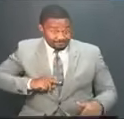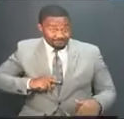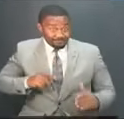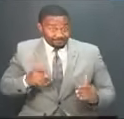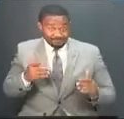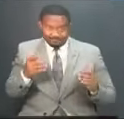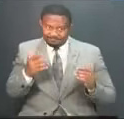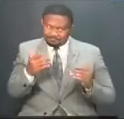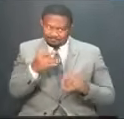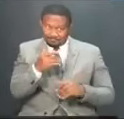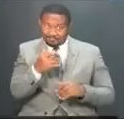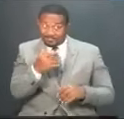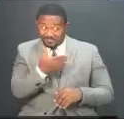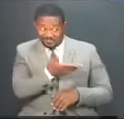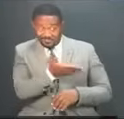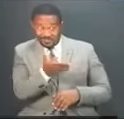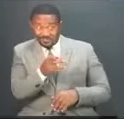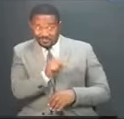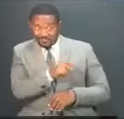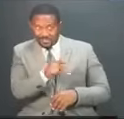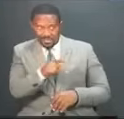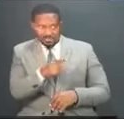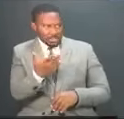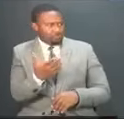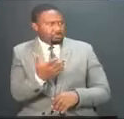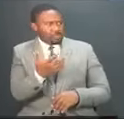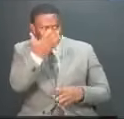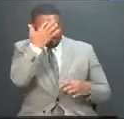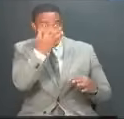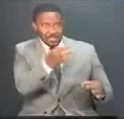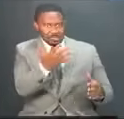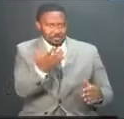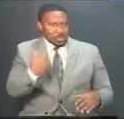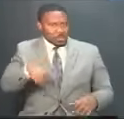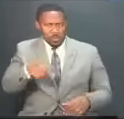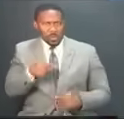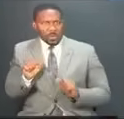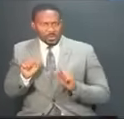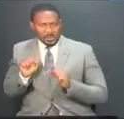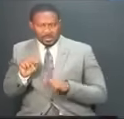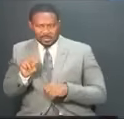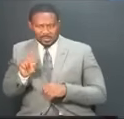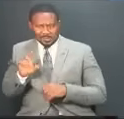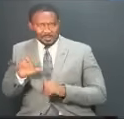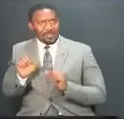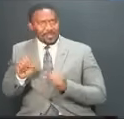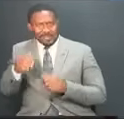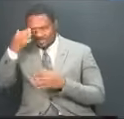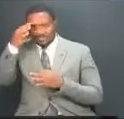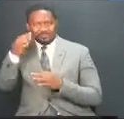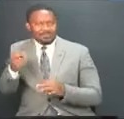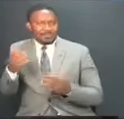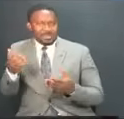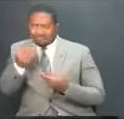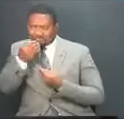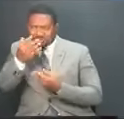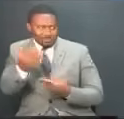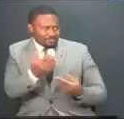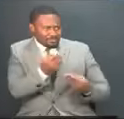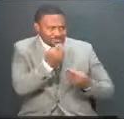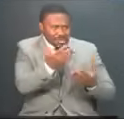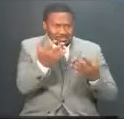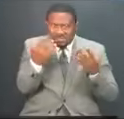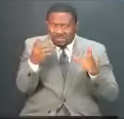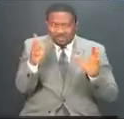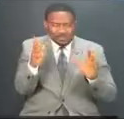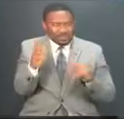have indicated their position, we should also indicate our position. Now, in a